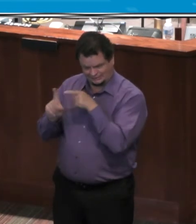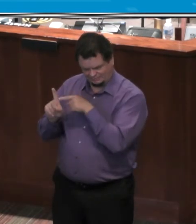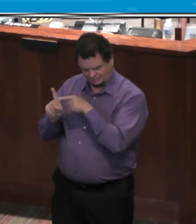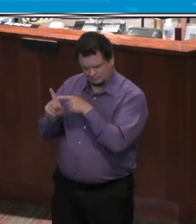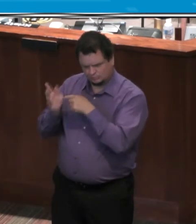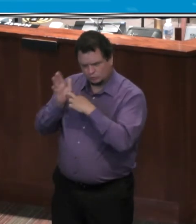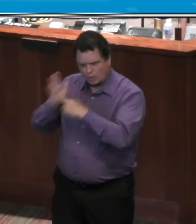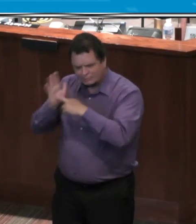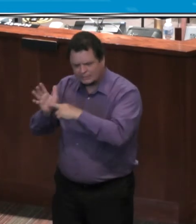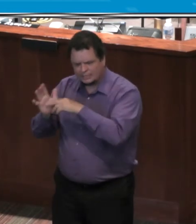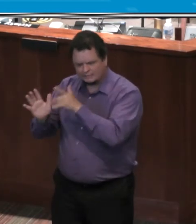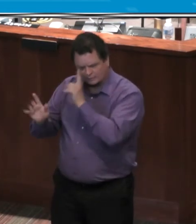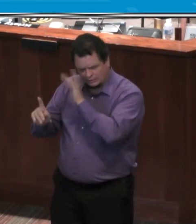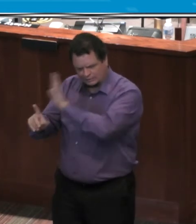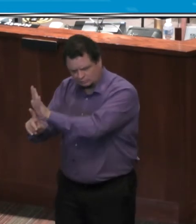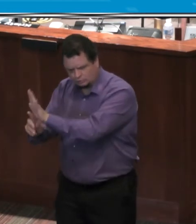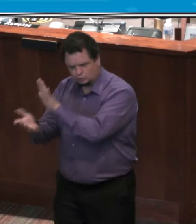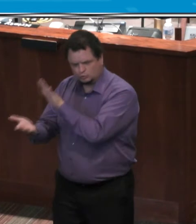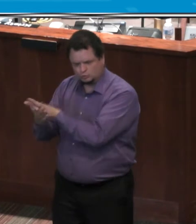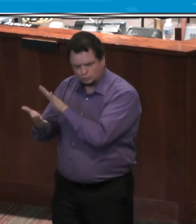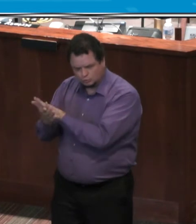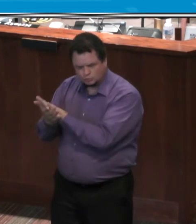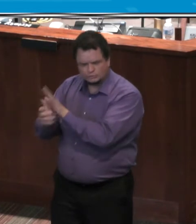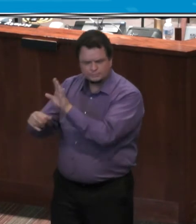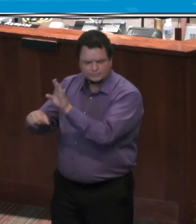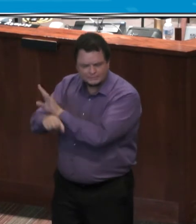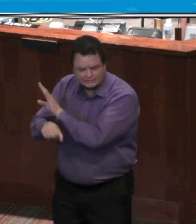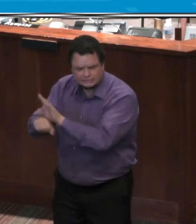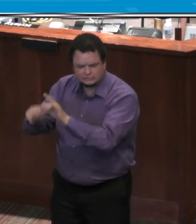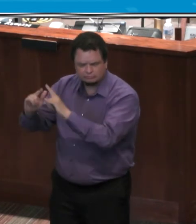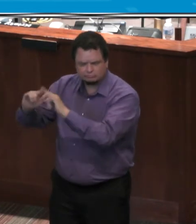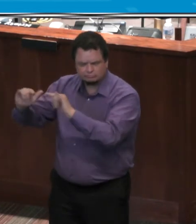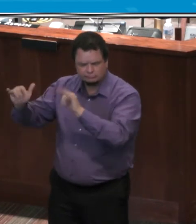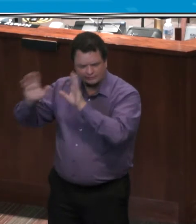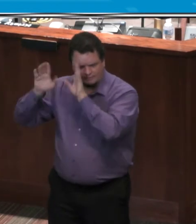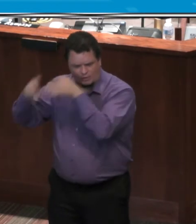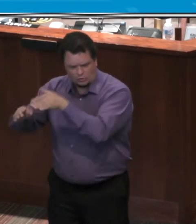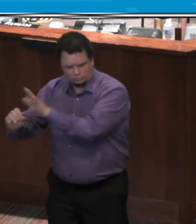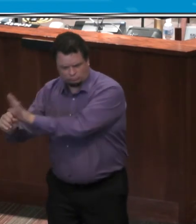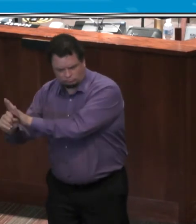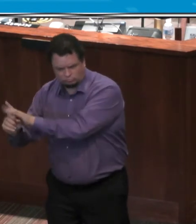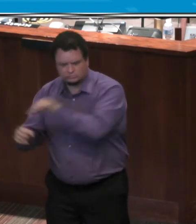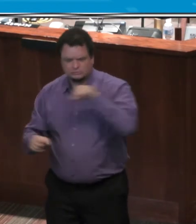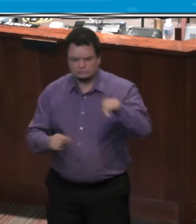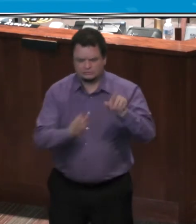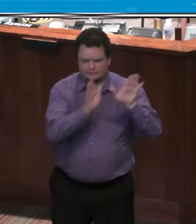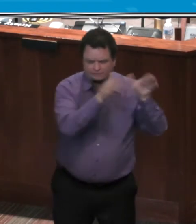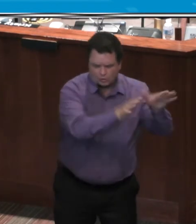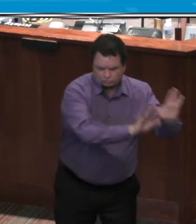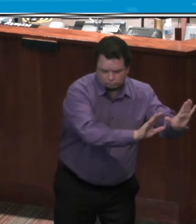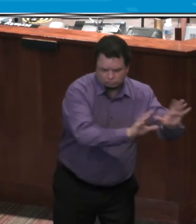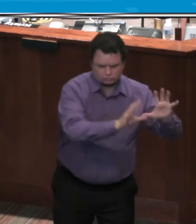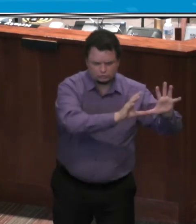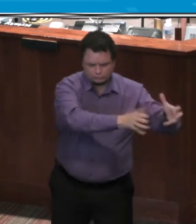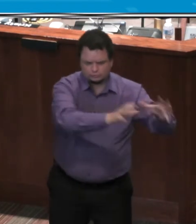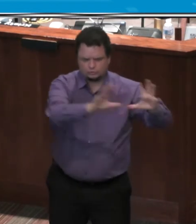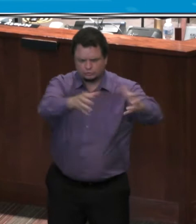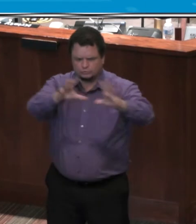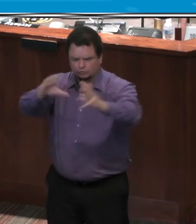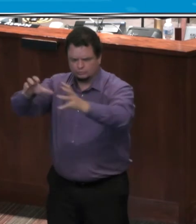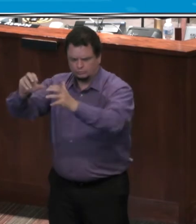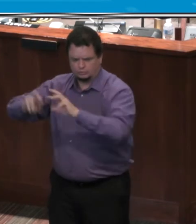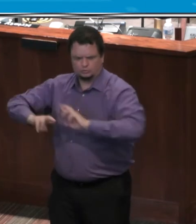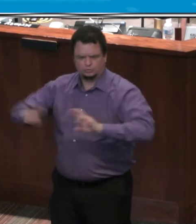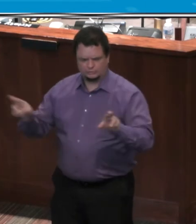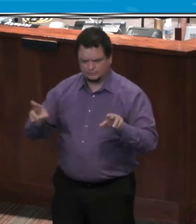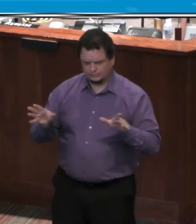focused information going to those schools with a very strong focused group. And so, although I get the pleasure